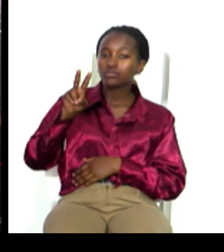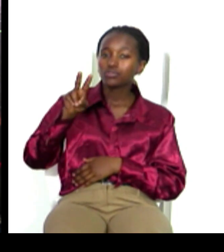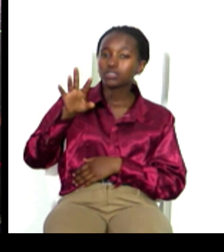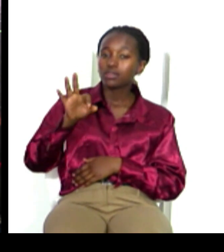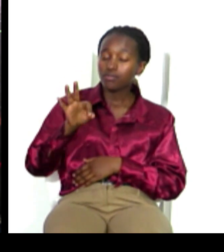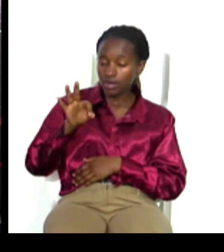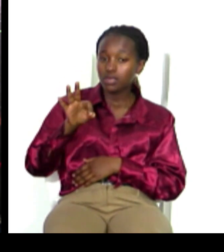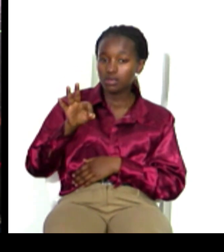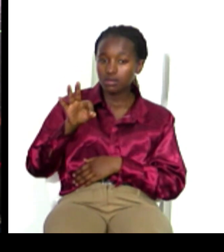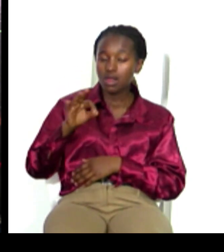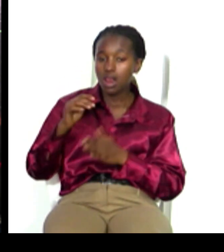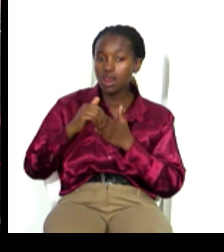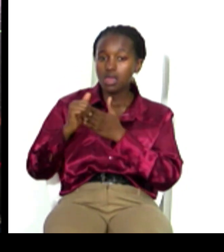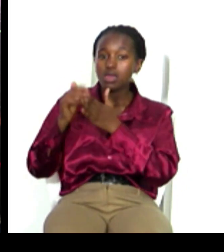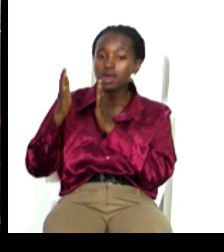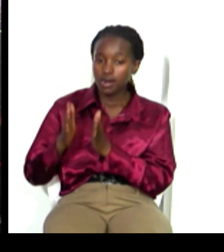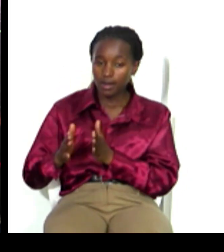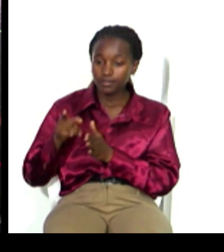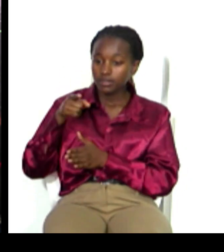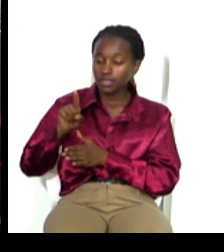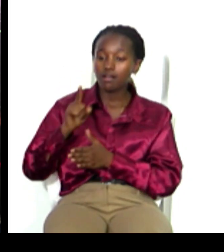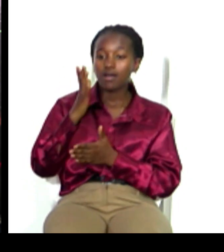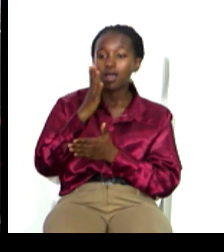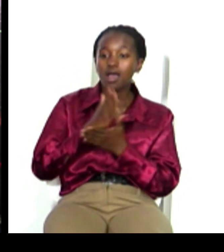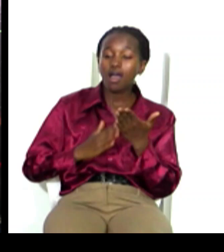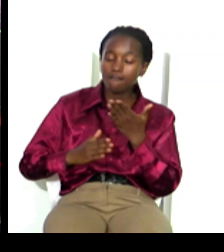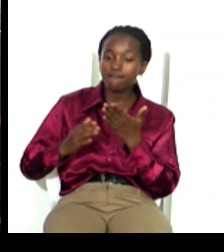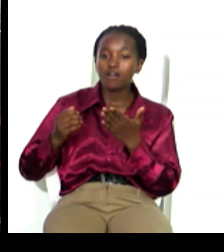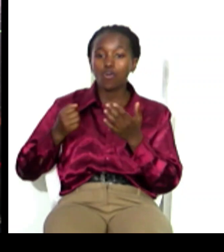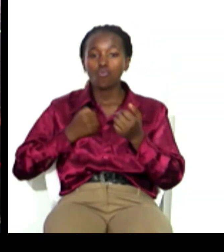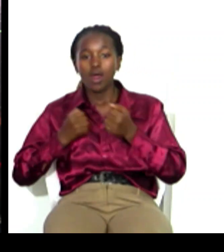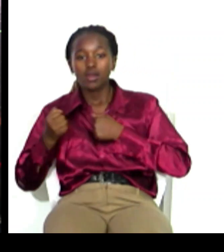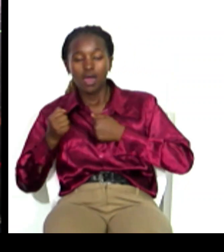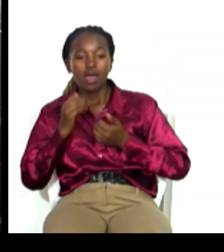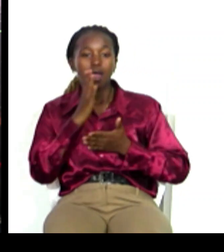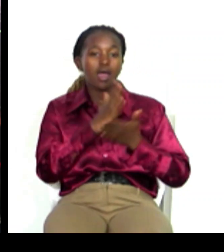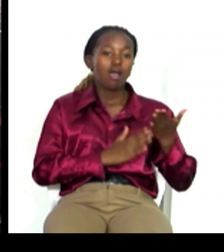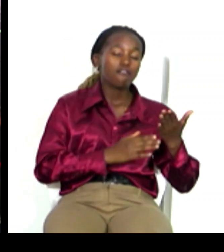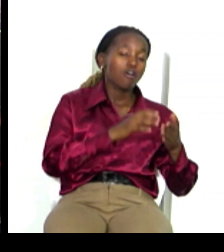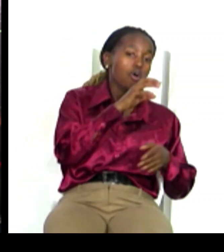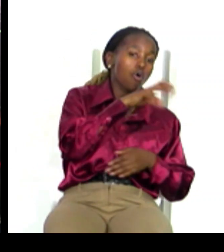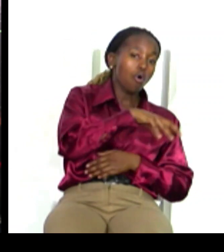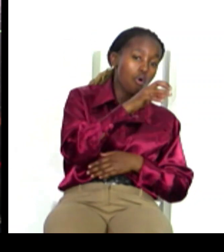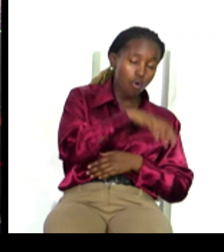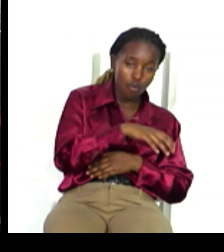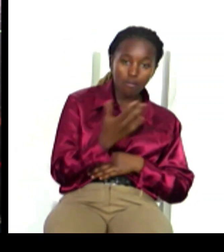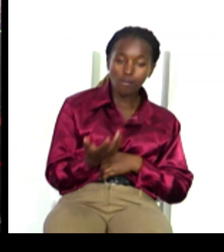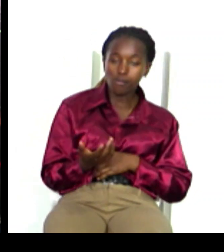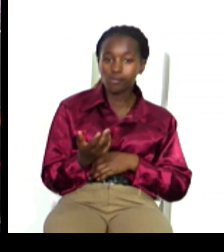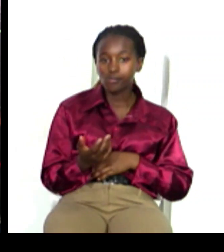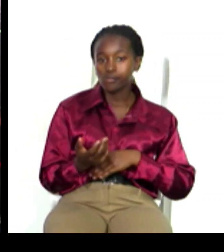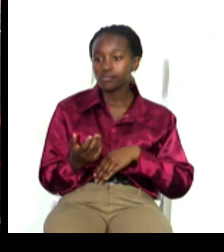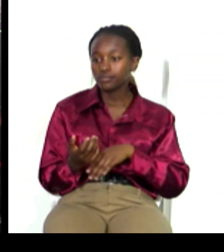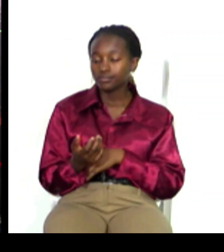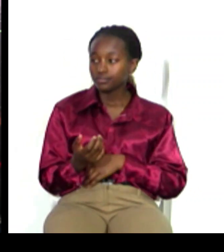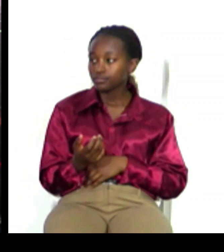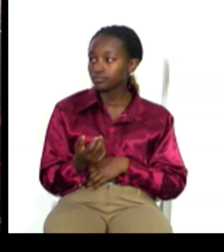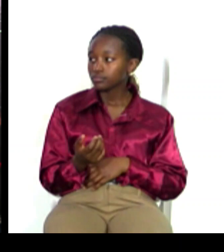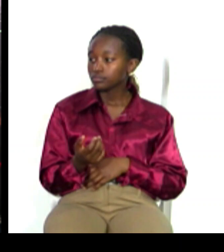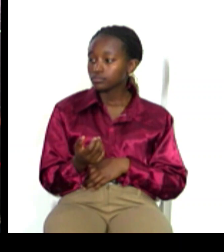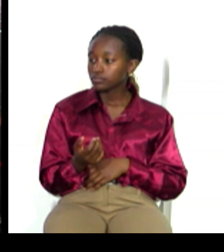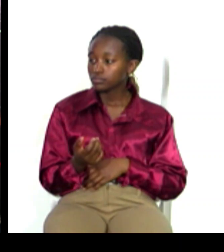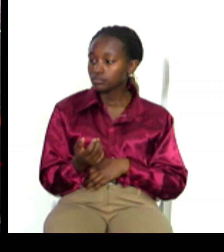M23 rebel Yes. is half Rwandese and half Congo. Okay, specifically unmentionable. You know,